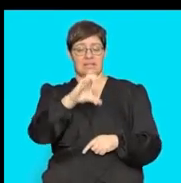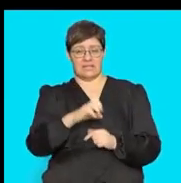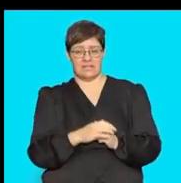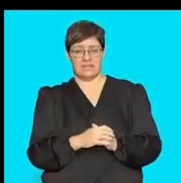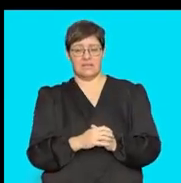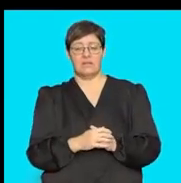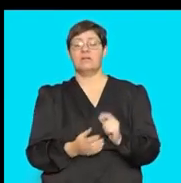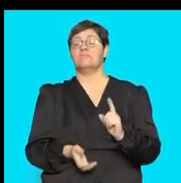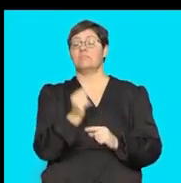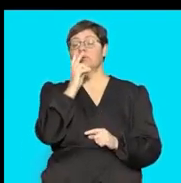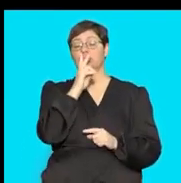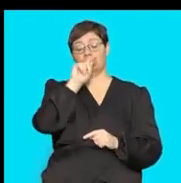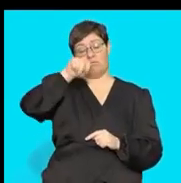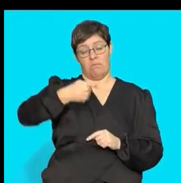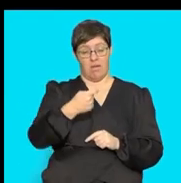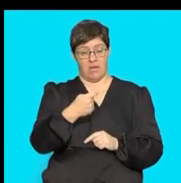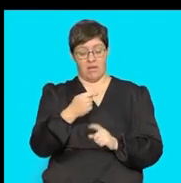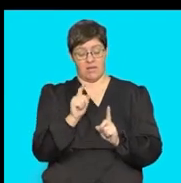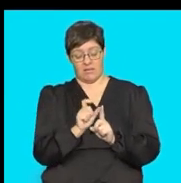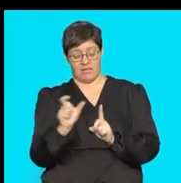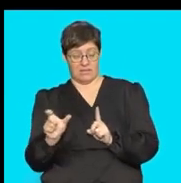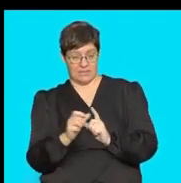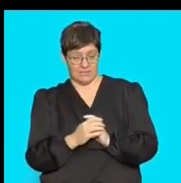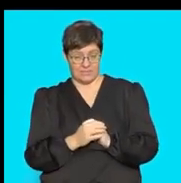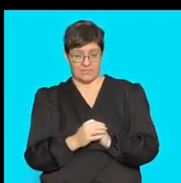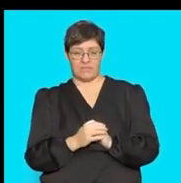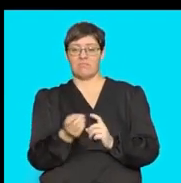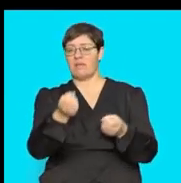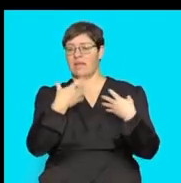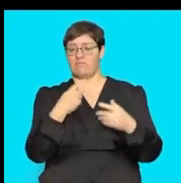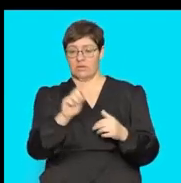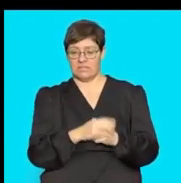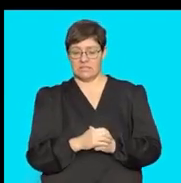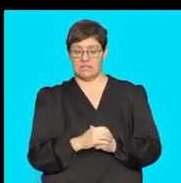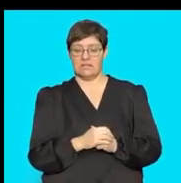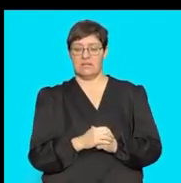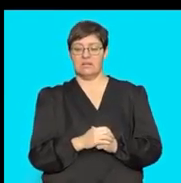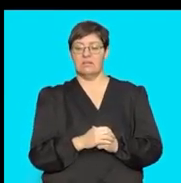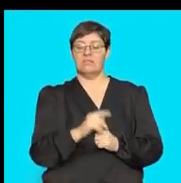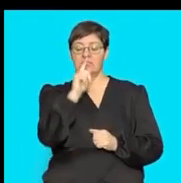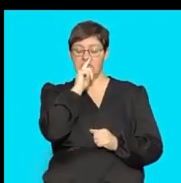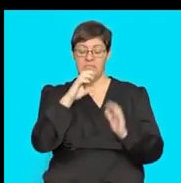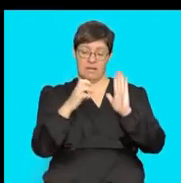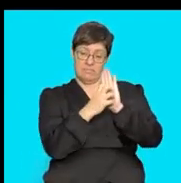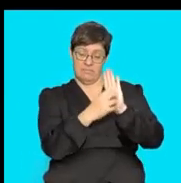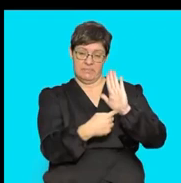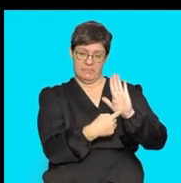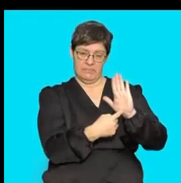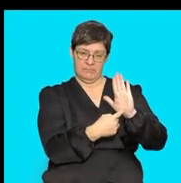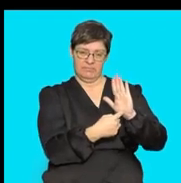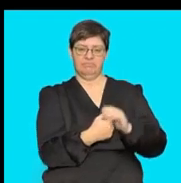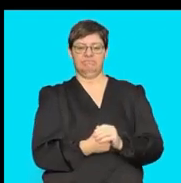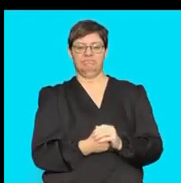the area of triangle ABC correct to 2 decimal places. So let's look at what they've given us. if you look at our diagram,